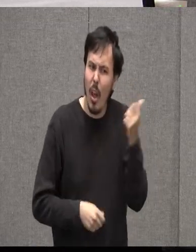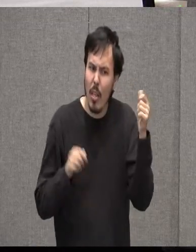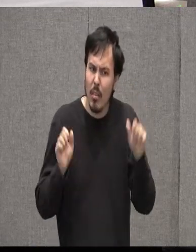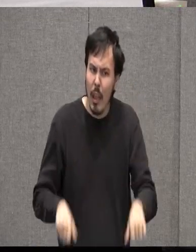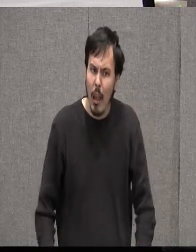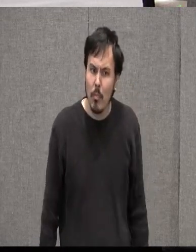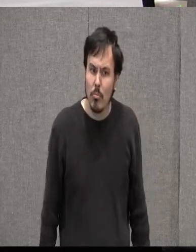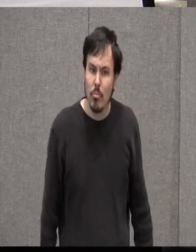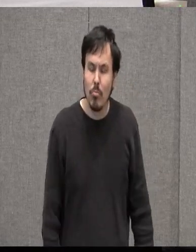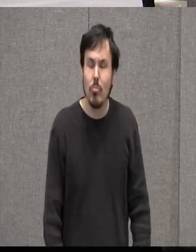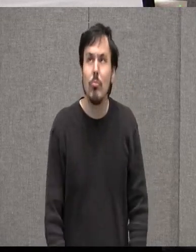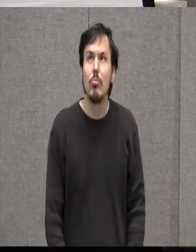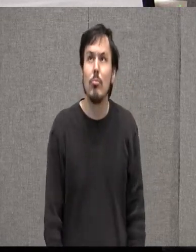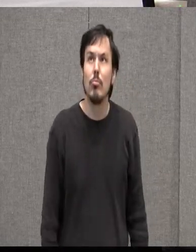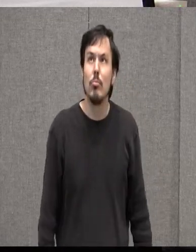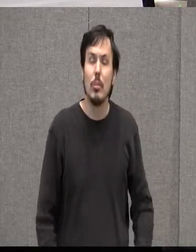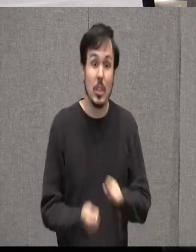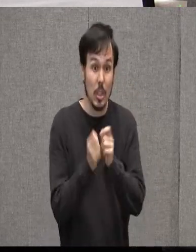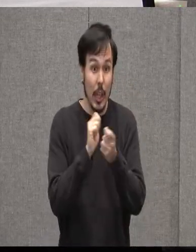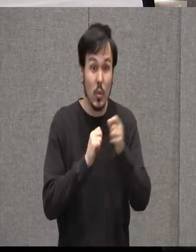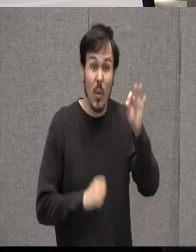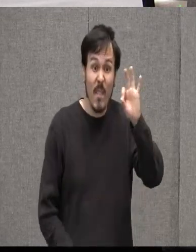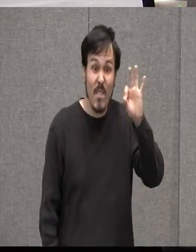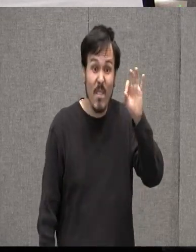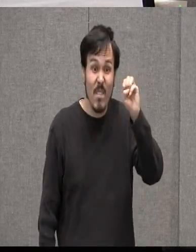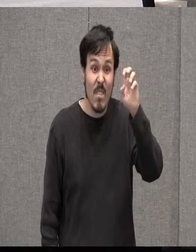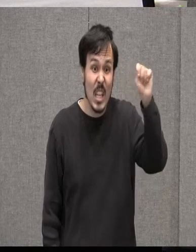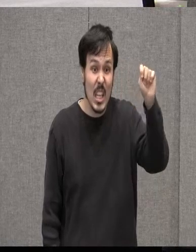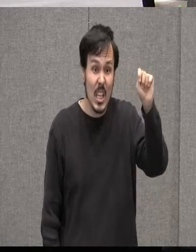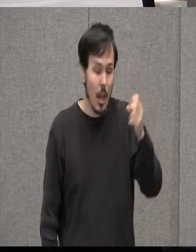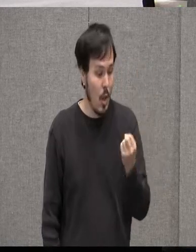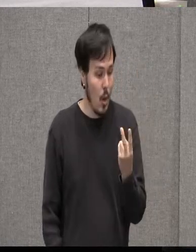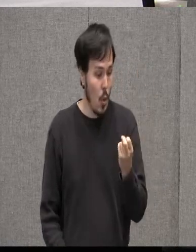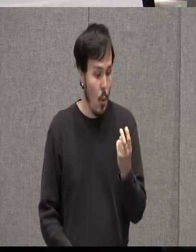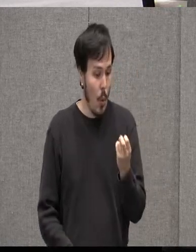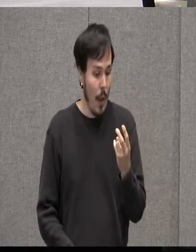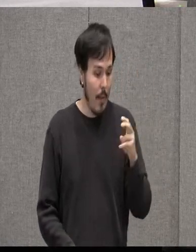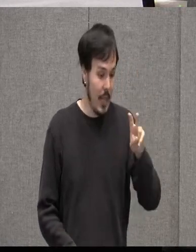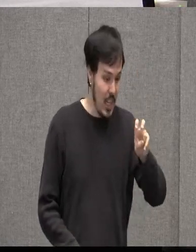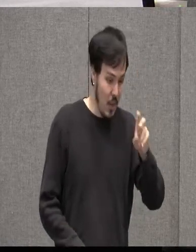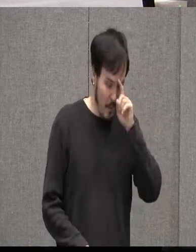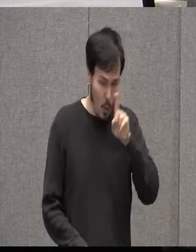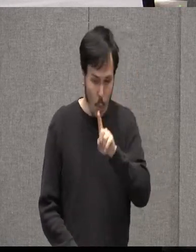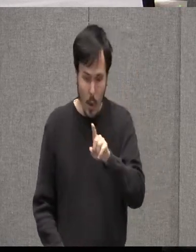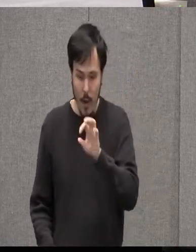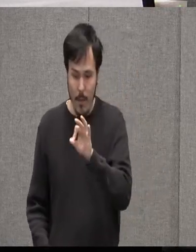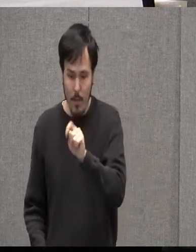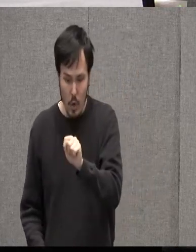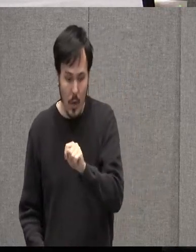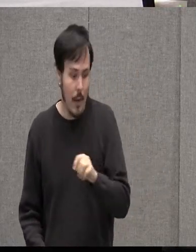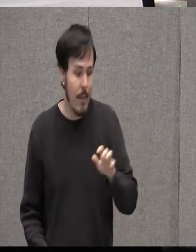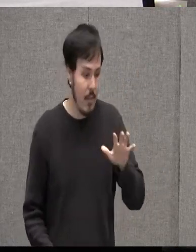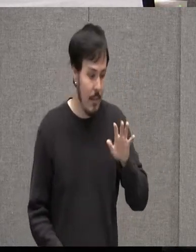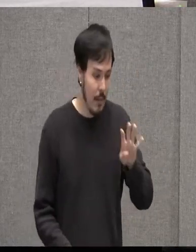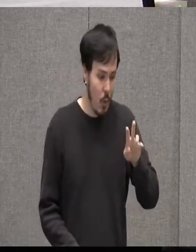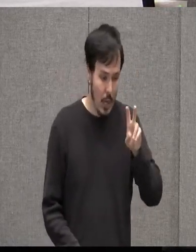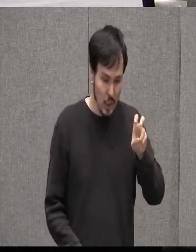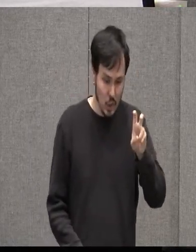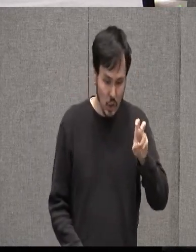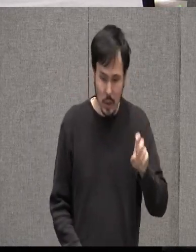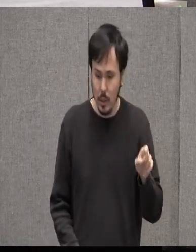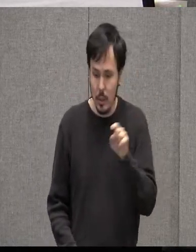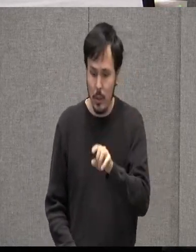call a ratio. It's a way to compare two sizes using numbers. So we could use this same ratio